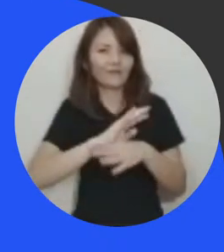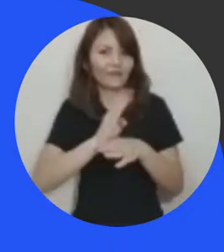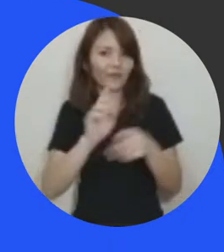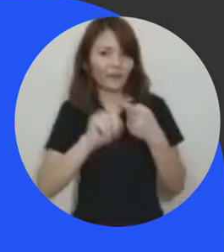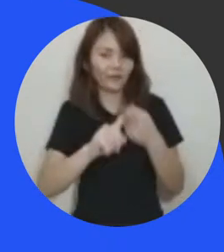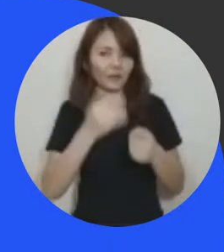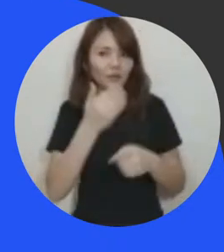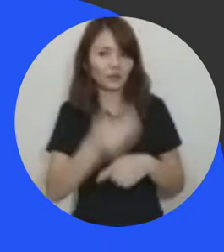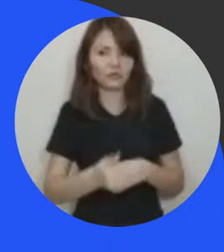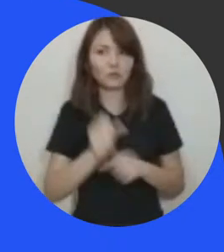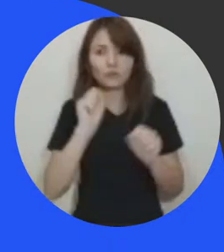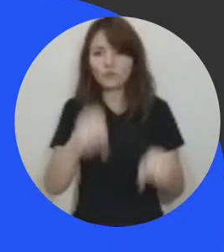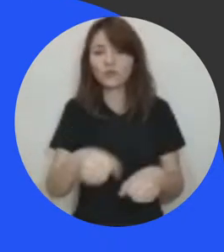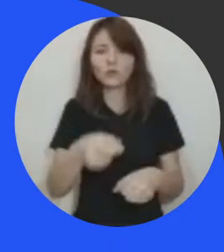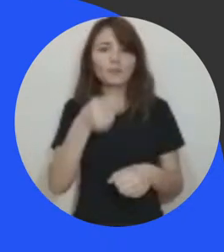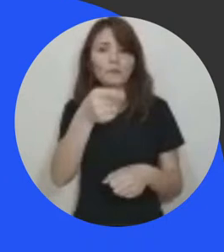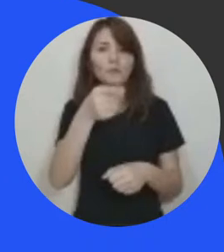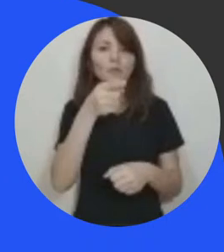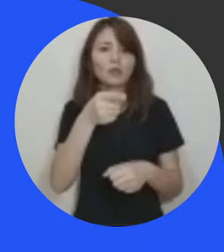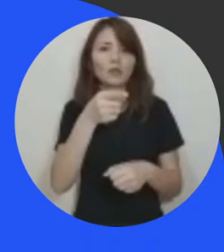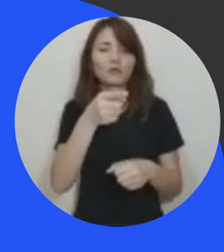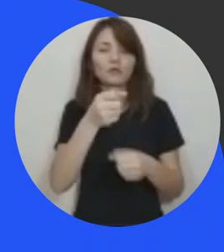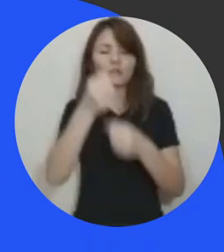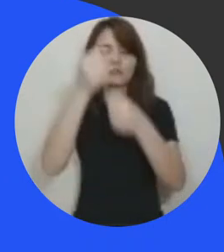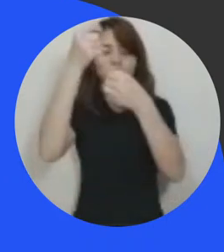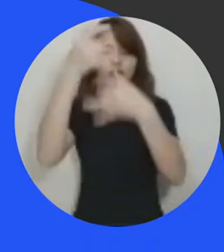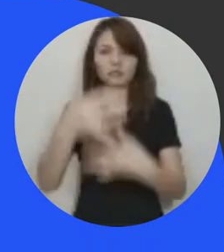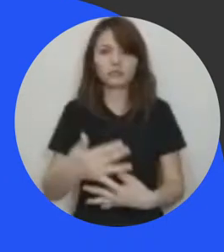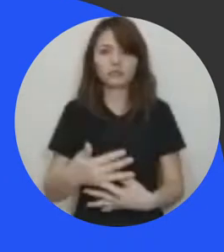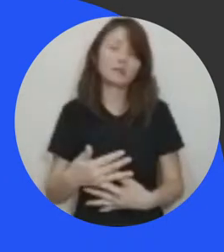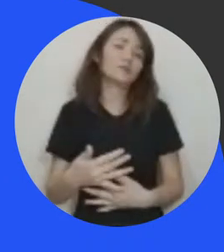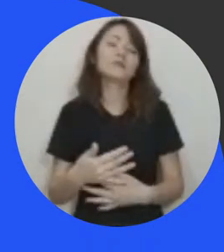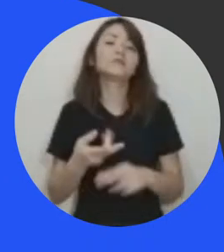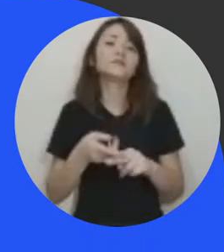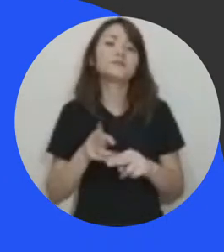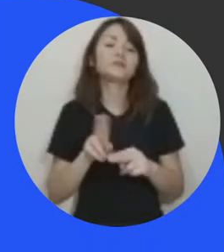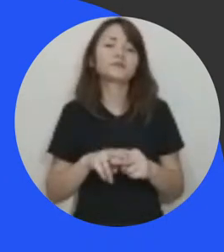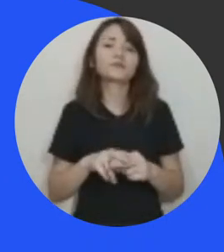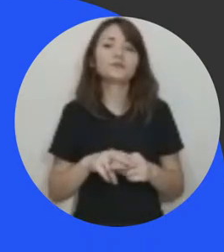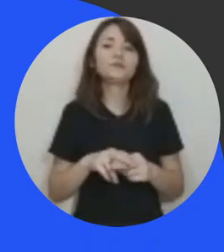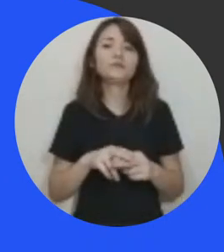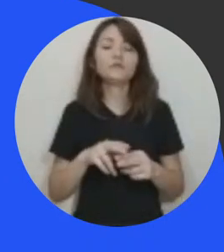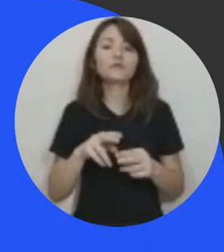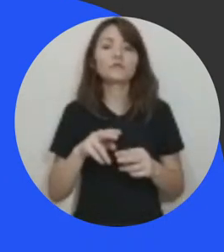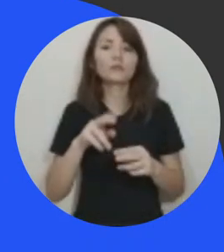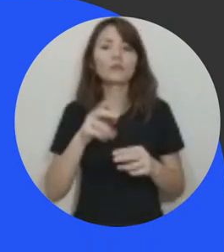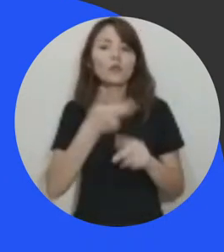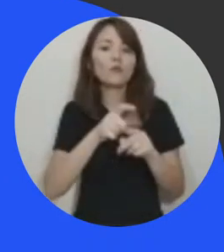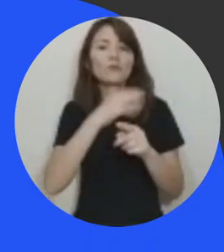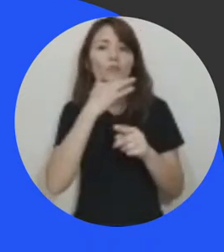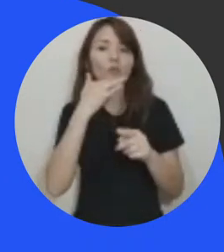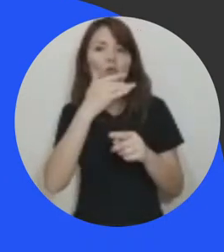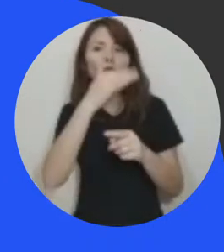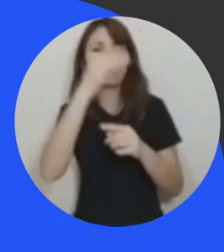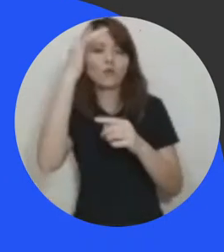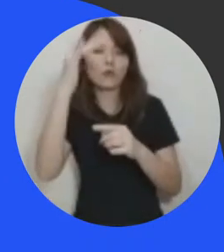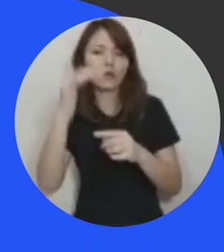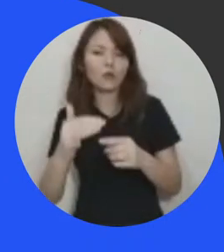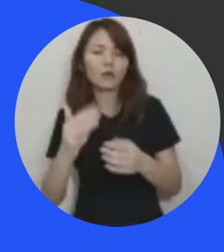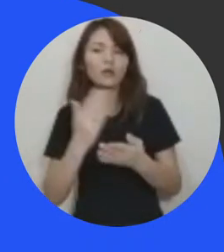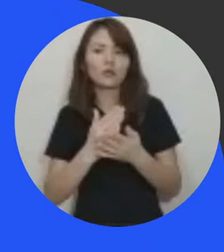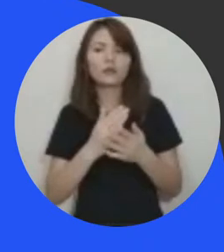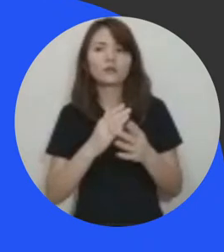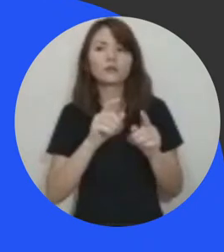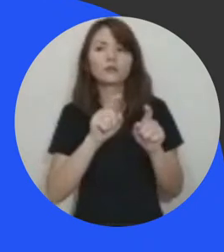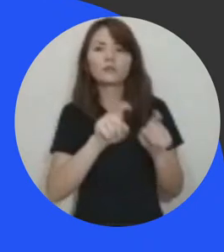sample. And this type of approach, there's lots of range of sizes of instruments. So you go from a nanopore, which is the size